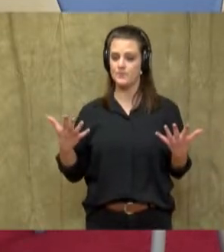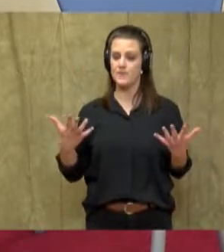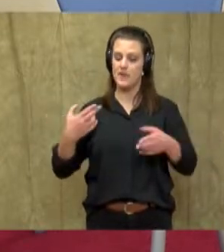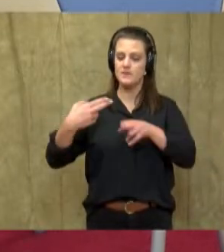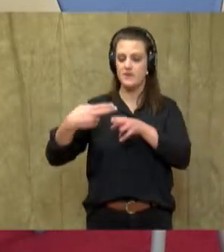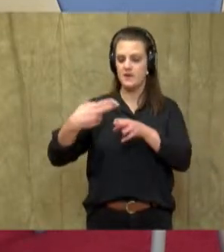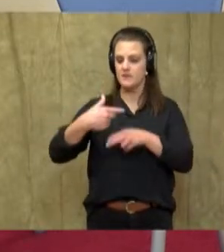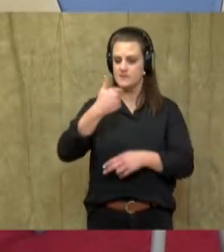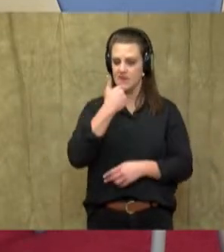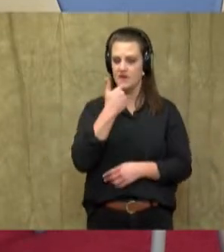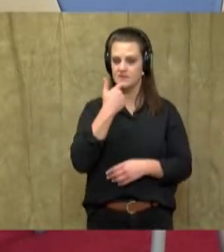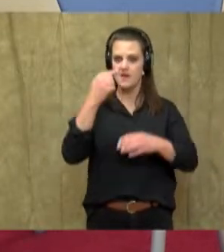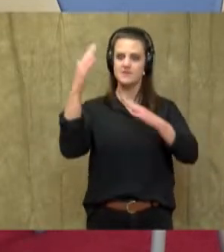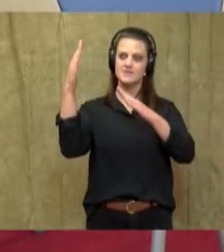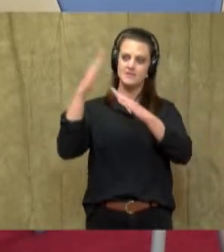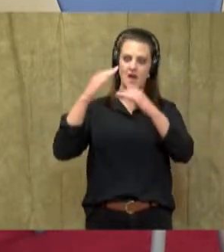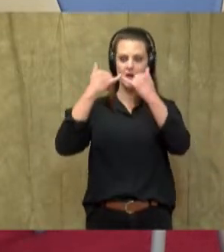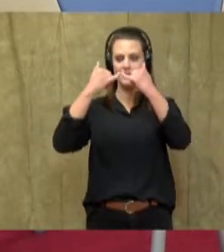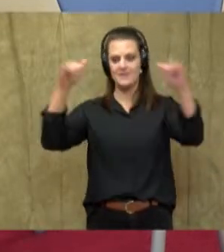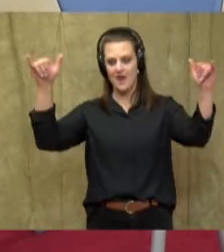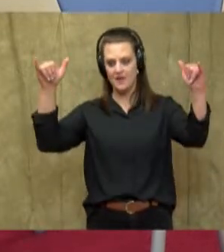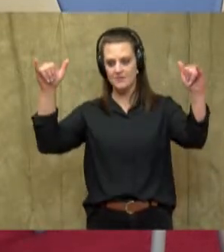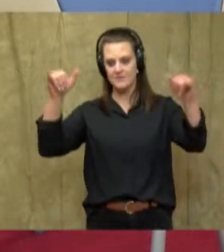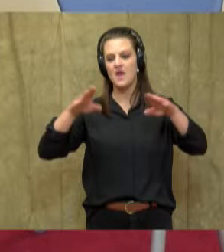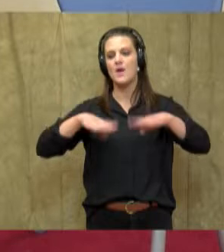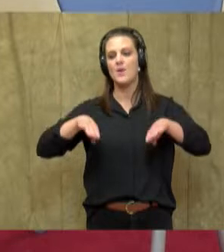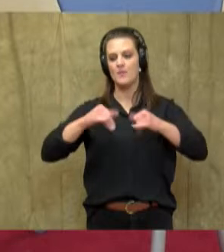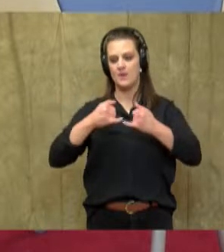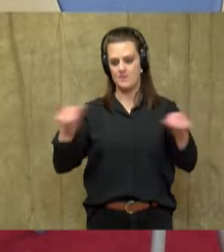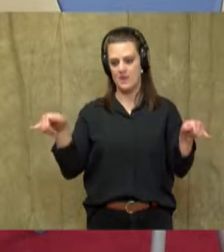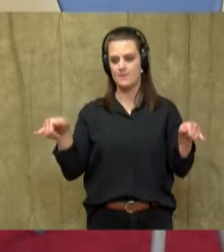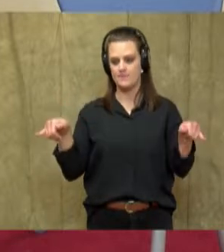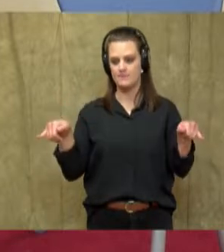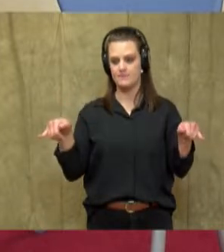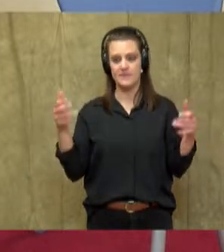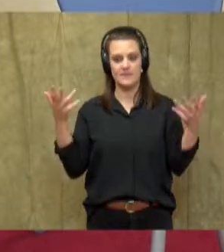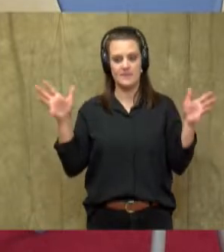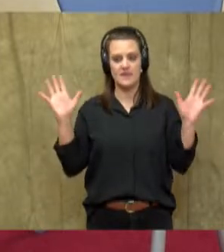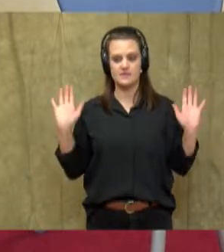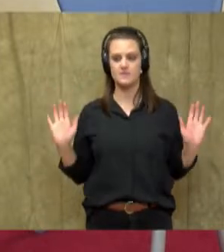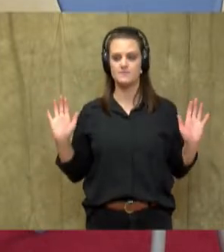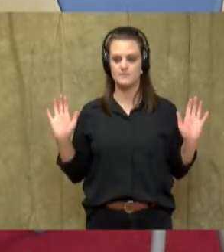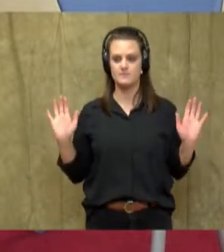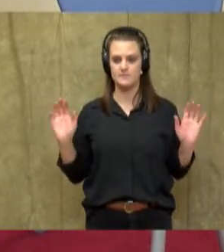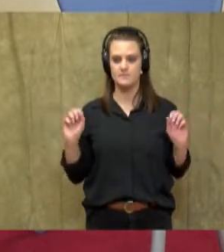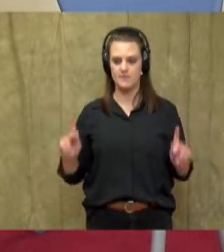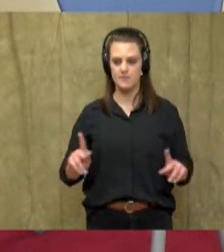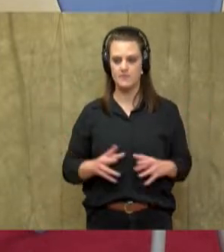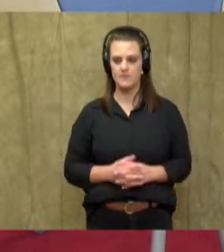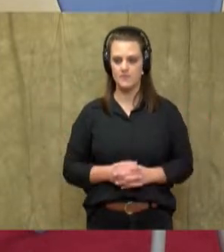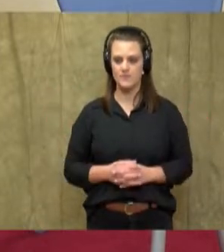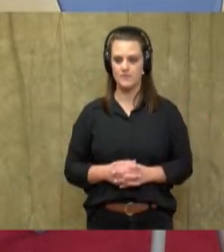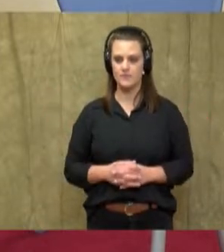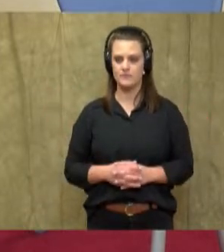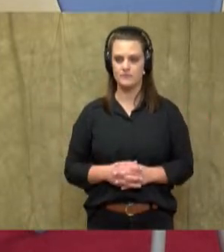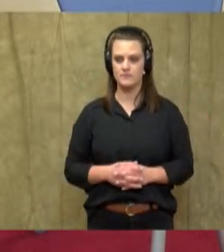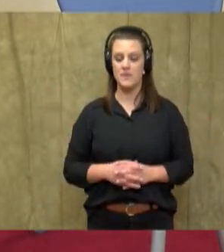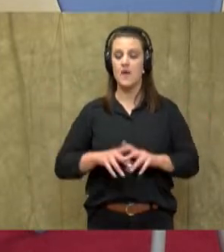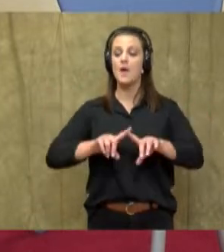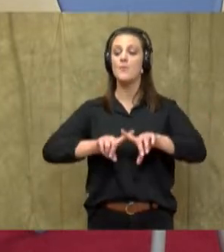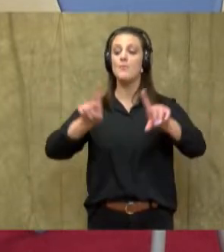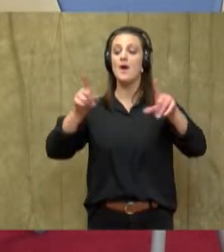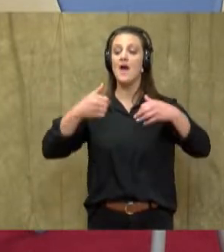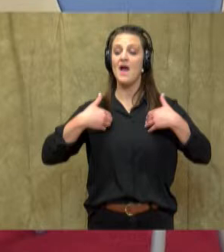name suggests, a top line and a bottom line. Nothing more, nothing less. We do, however,